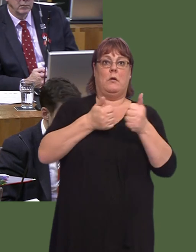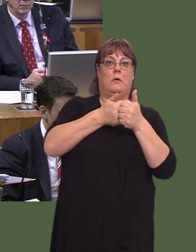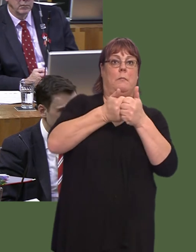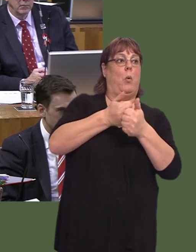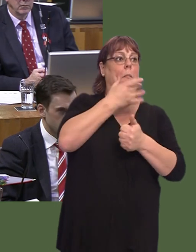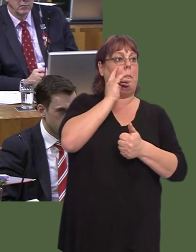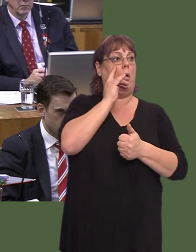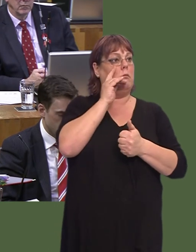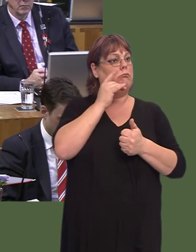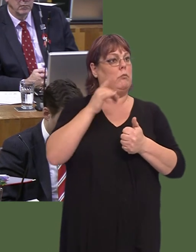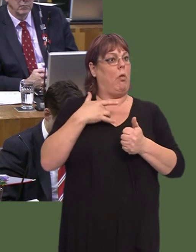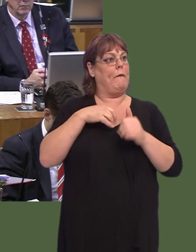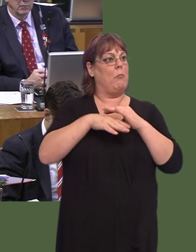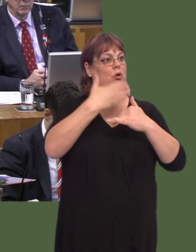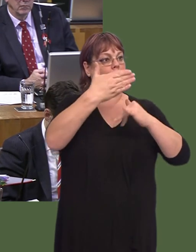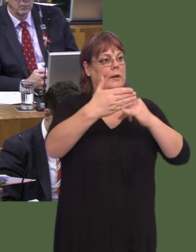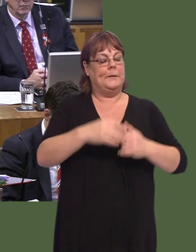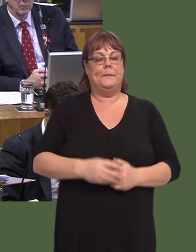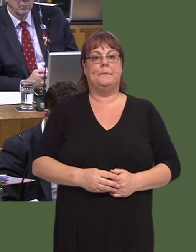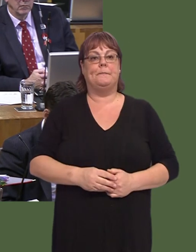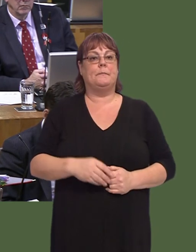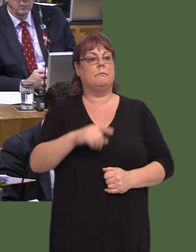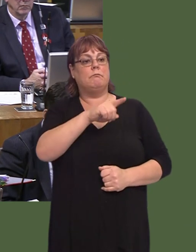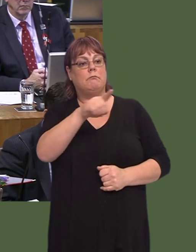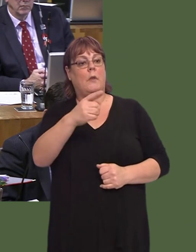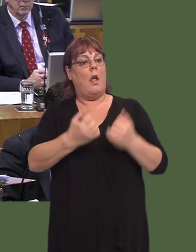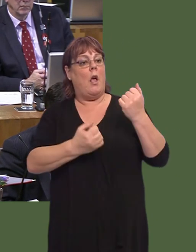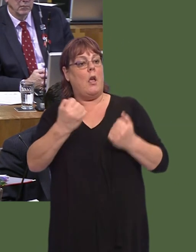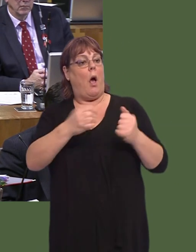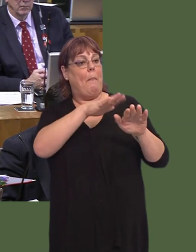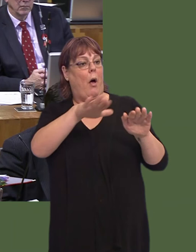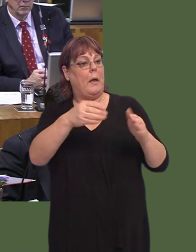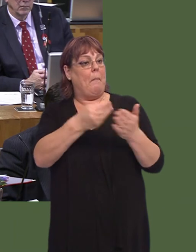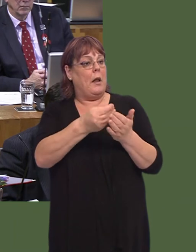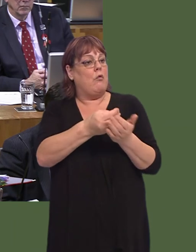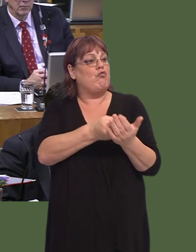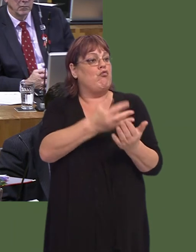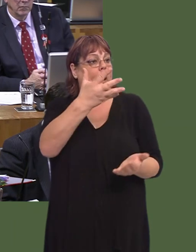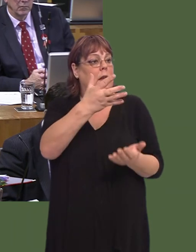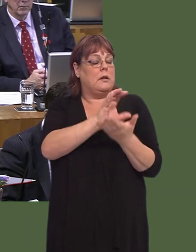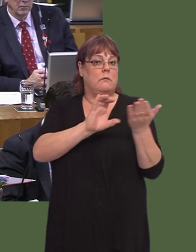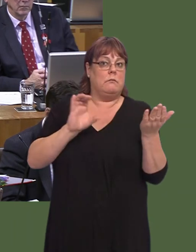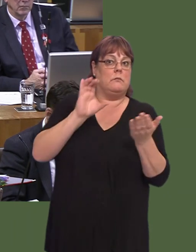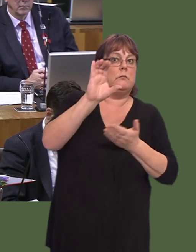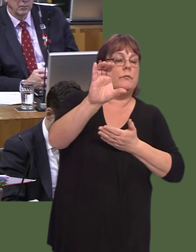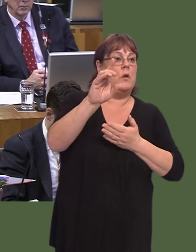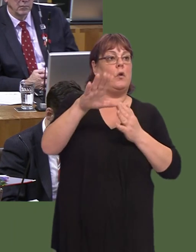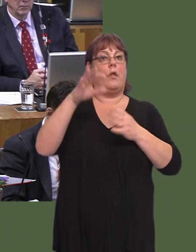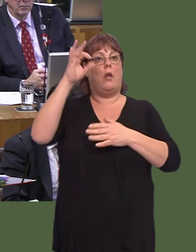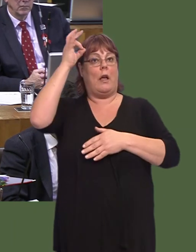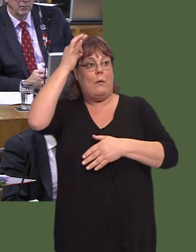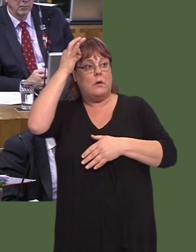the people of Bridgend. Bear in mind, of course, that any money raised from car parking does go back into local authority